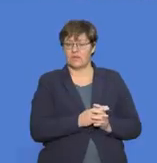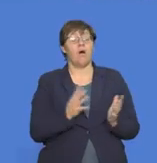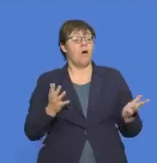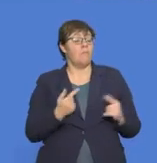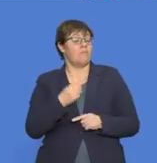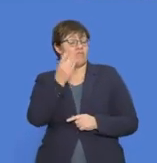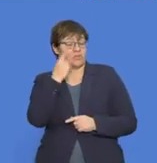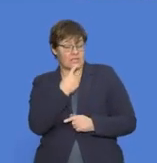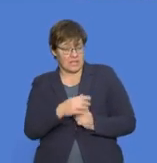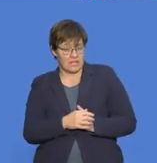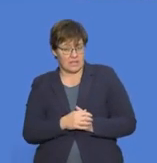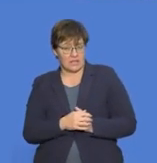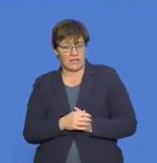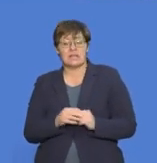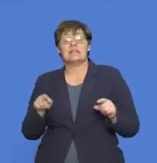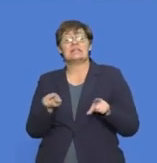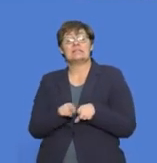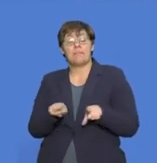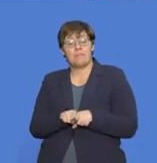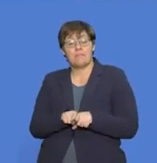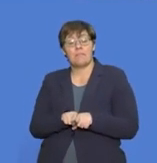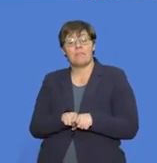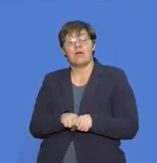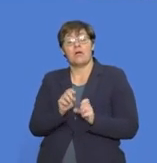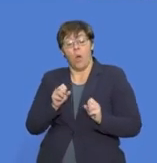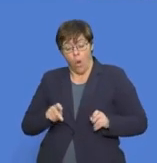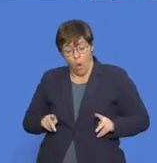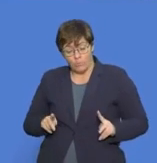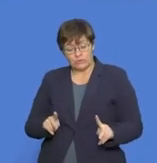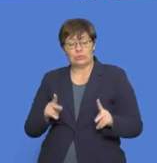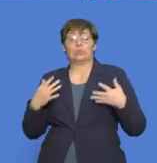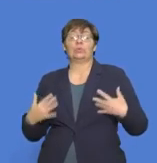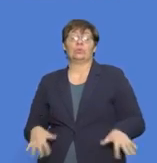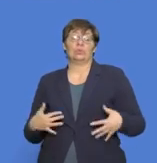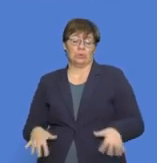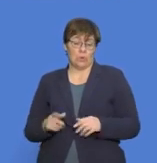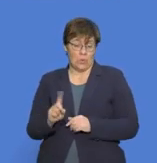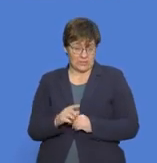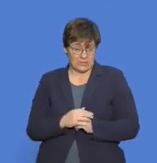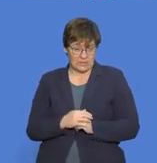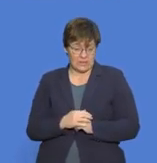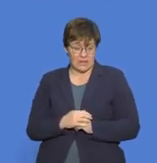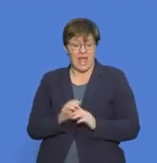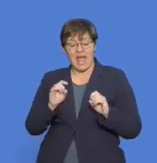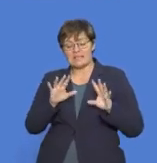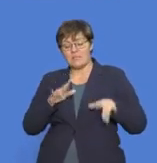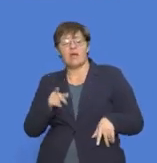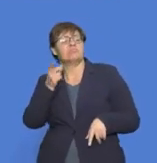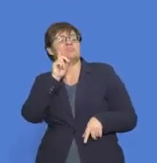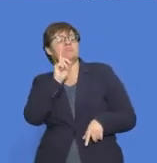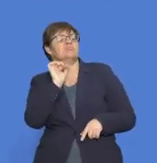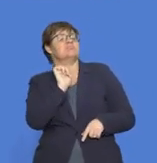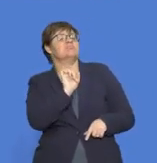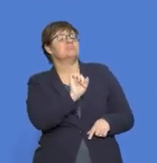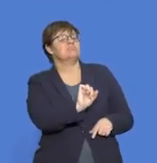I forgot to say, this is also an ideal opportunity for the examiner to